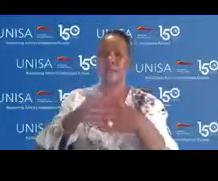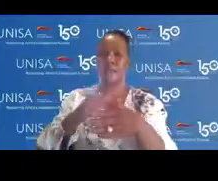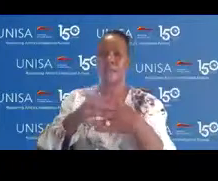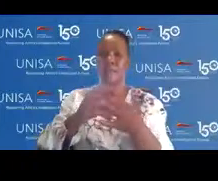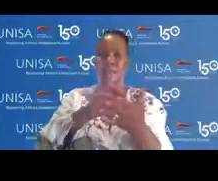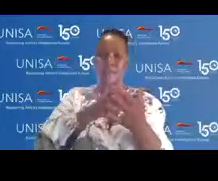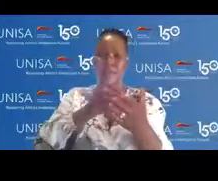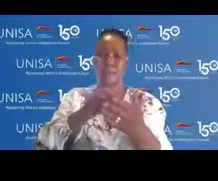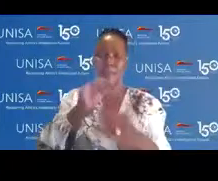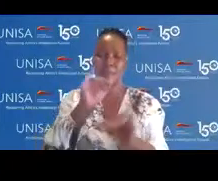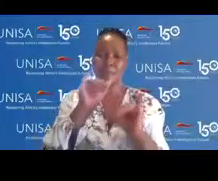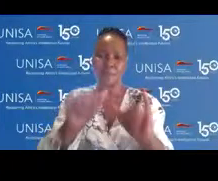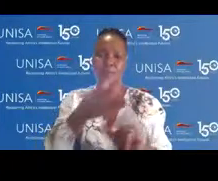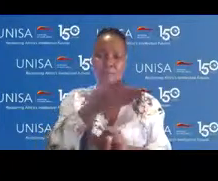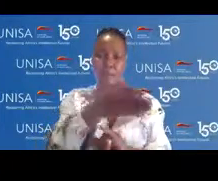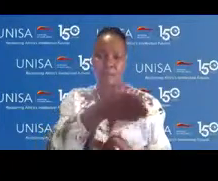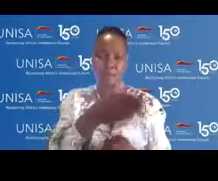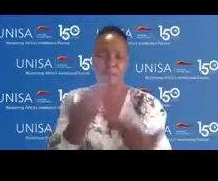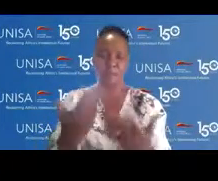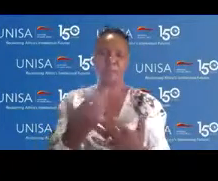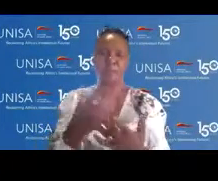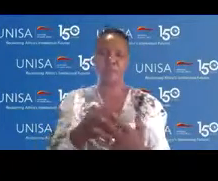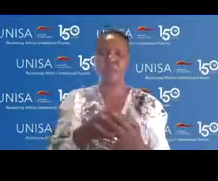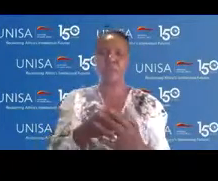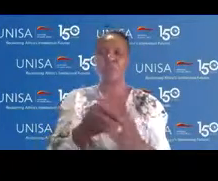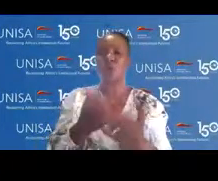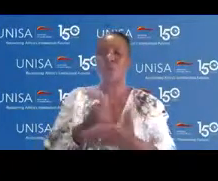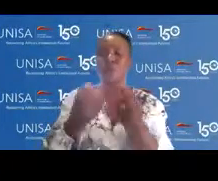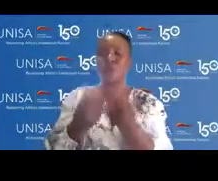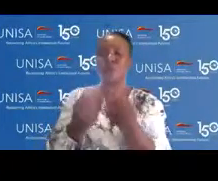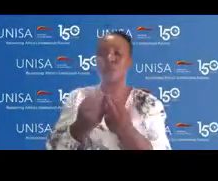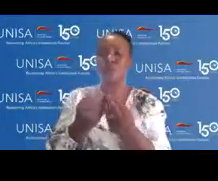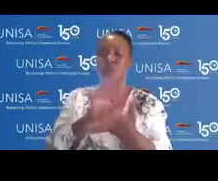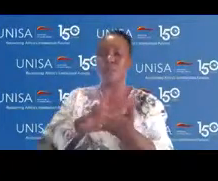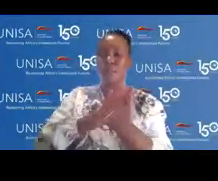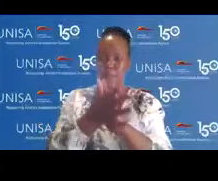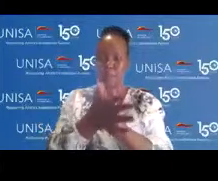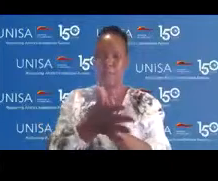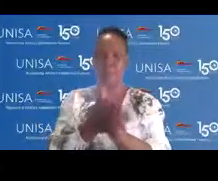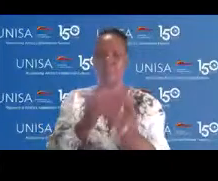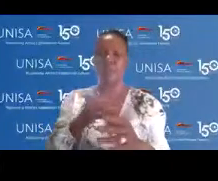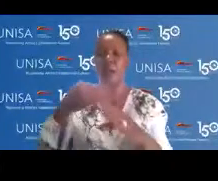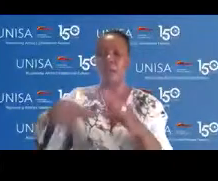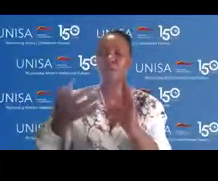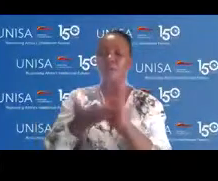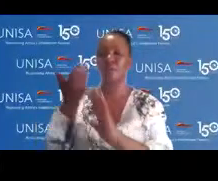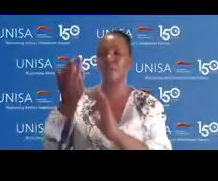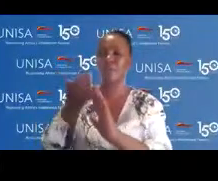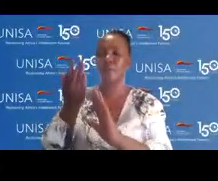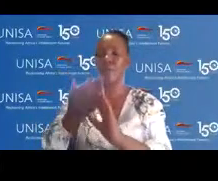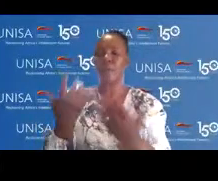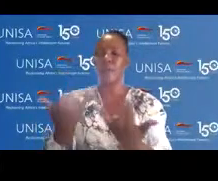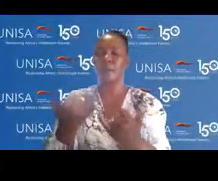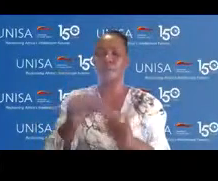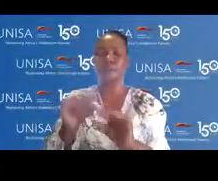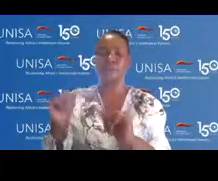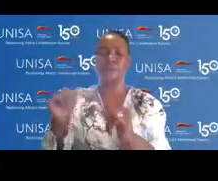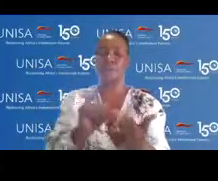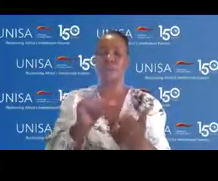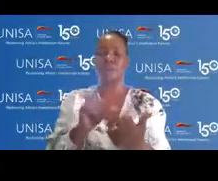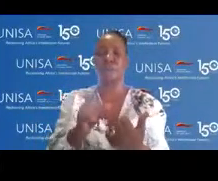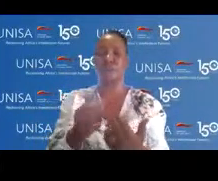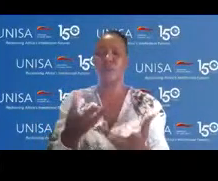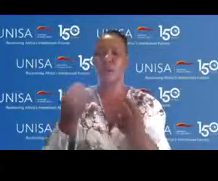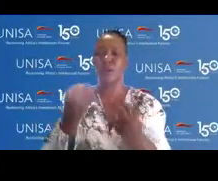becomes corrupt or it's out of date. And now when you try to go back to MyUnisa, it somehow gets funny errors or doesn't